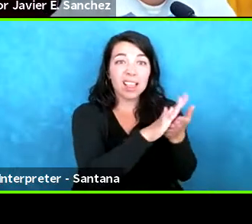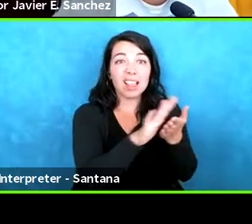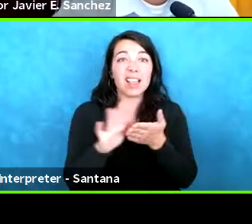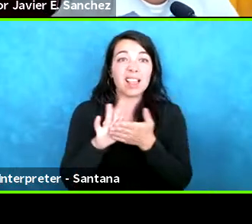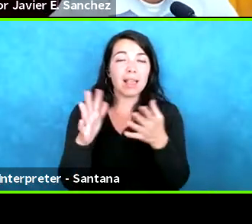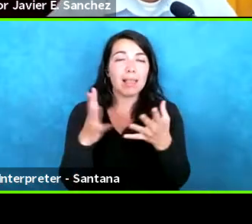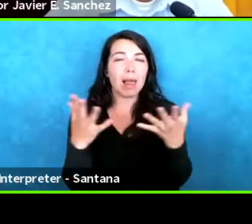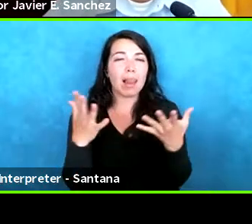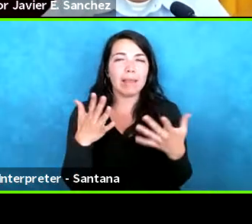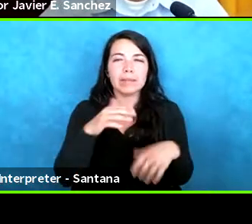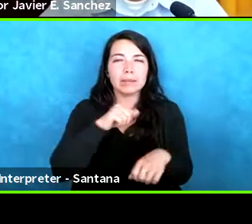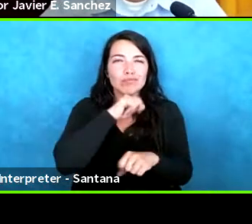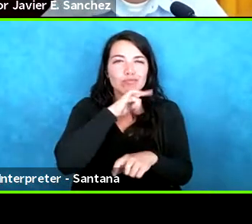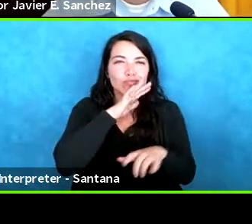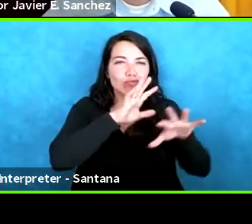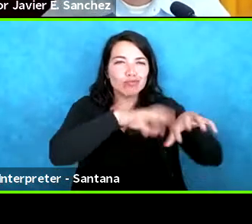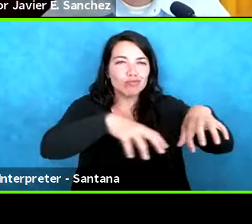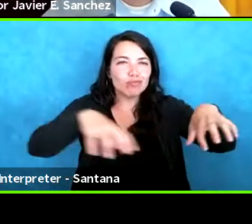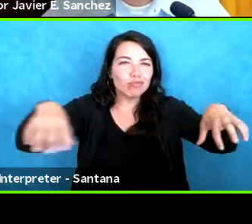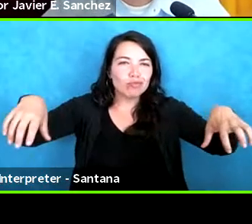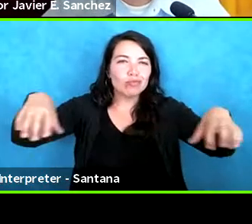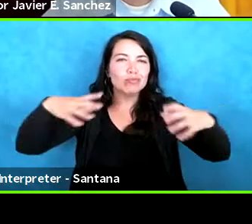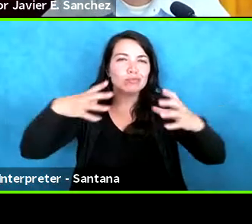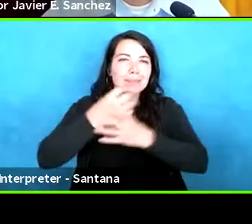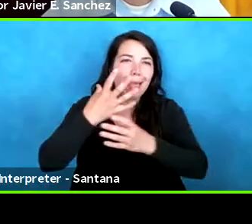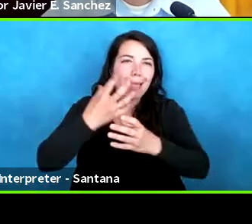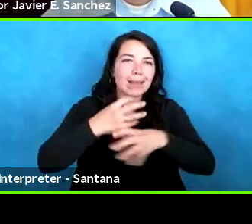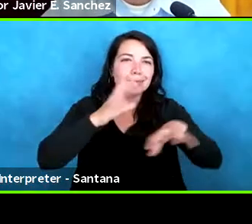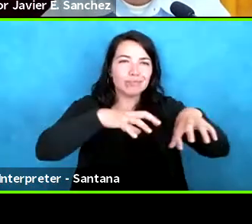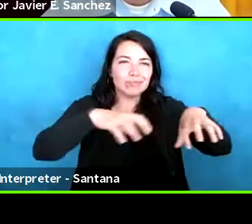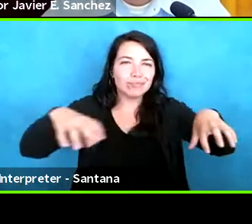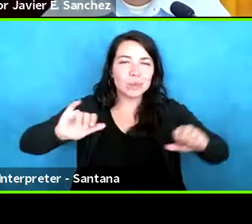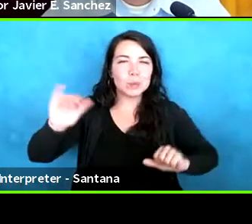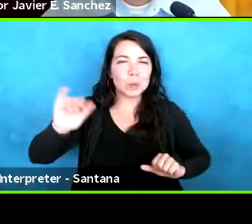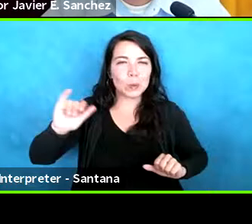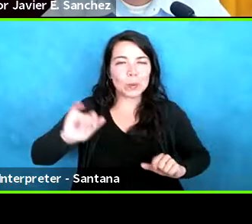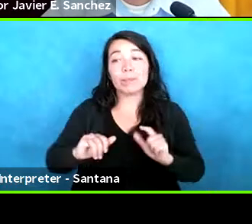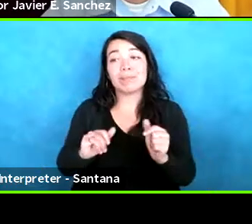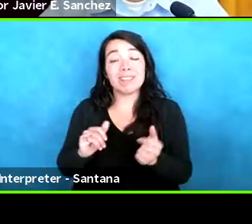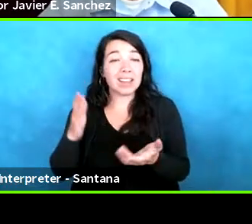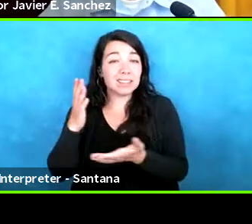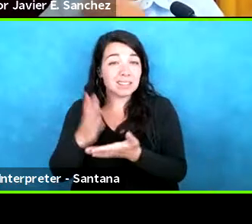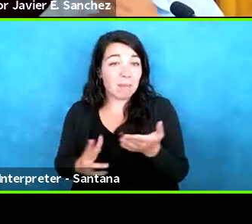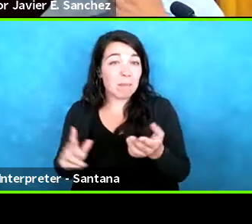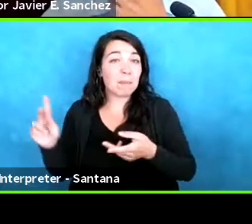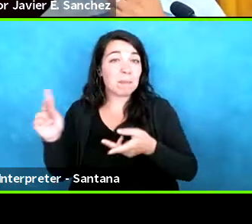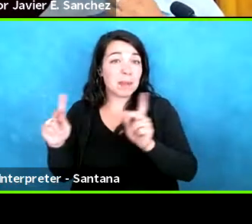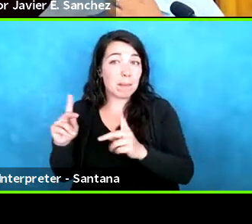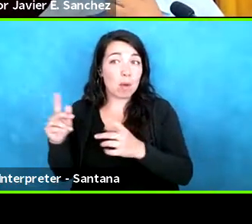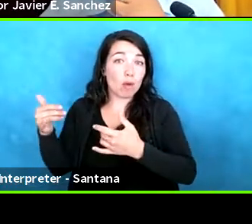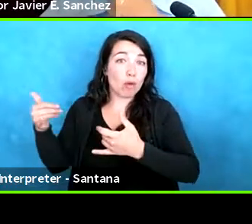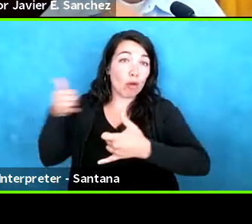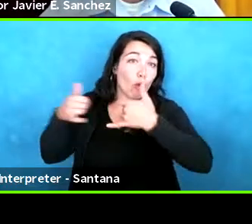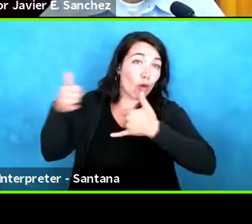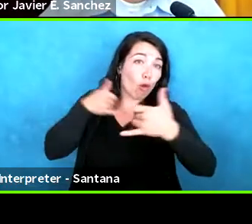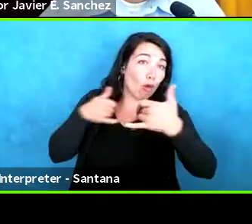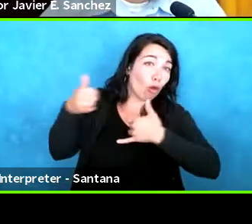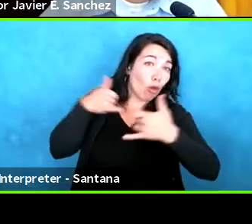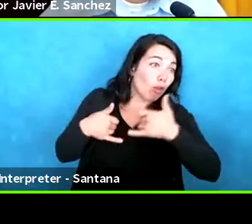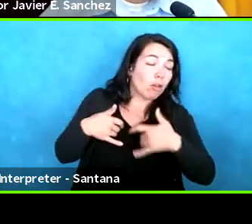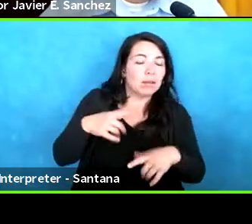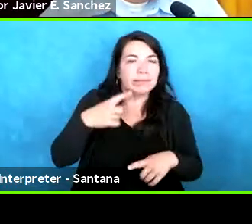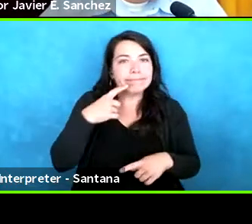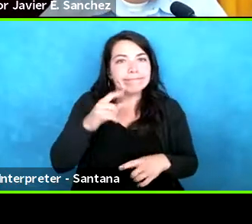on the northbound side of the property. So we also did get a call from some individuals there that I believe that's a habitat for these